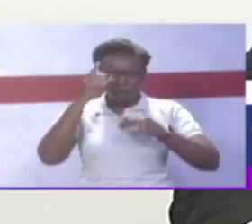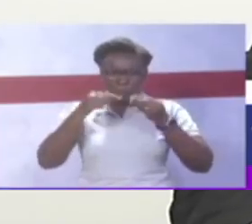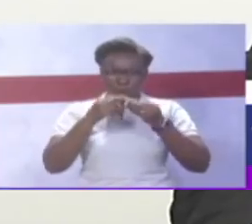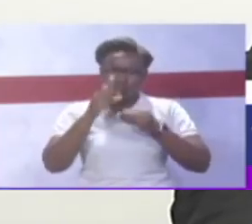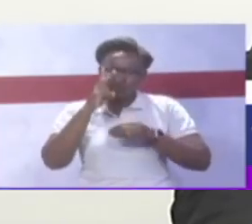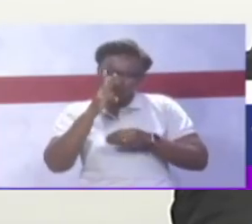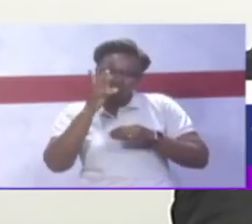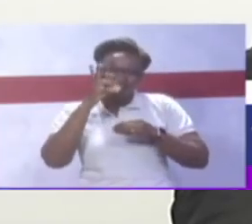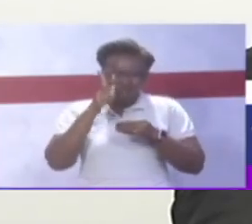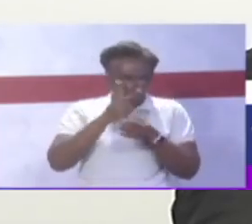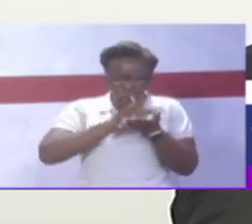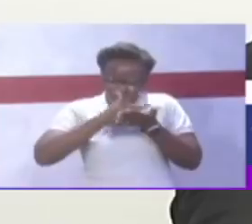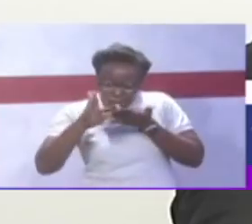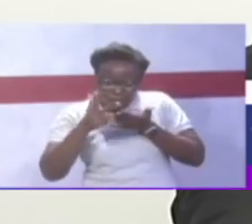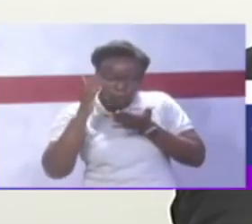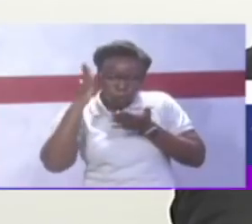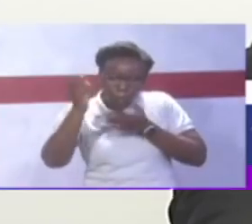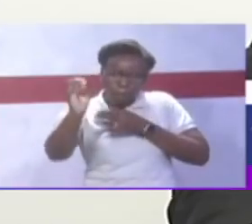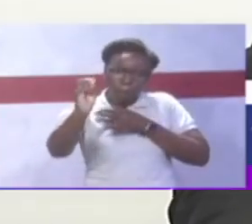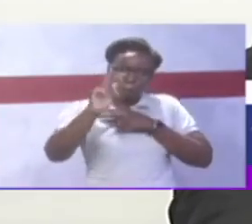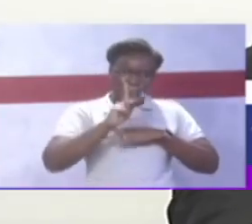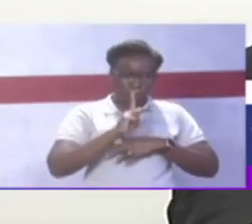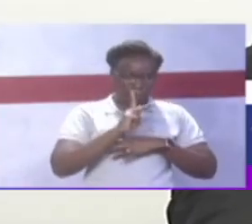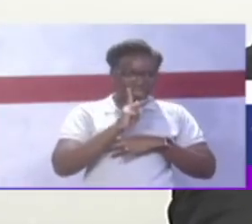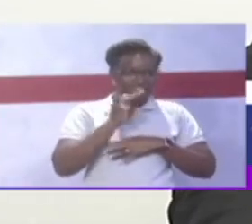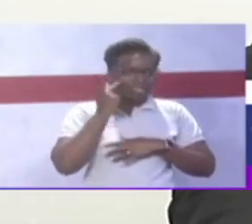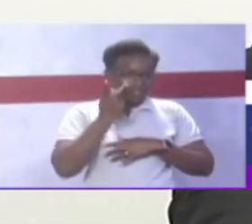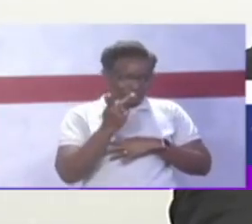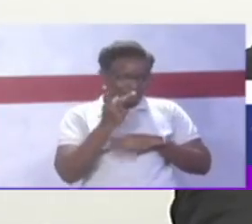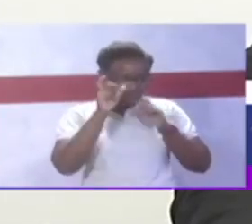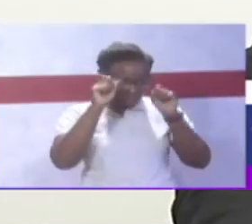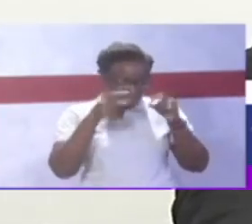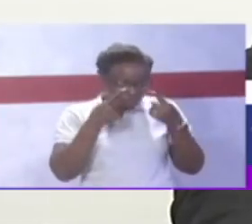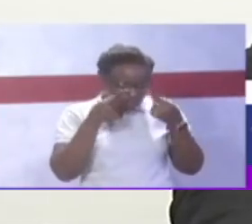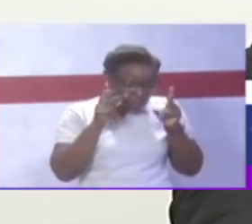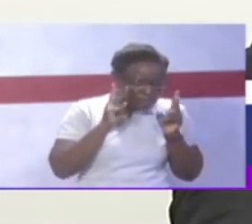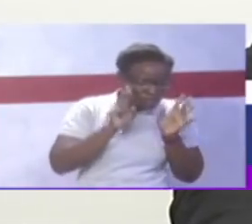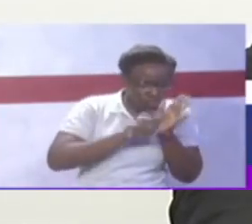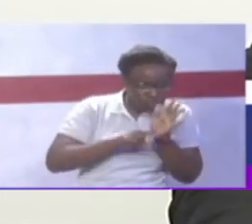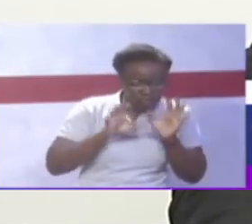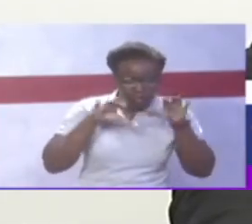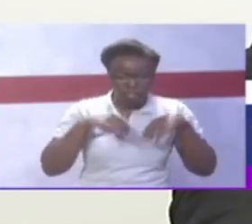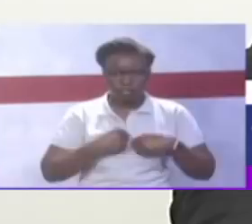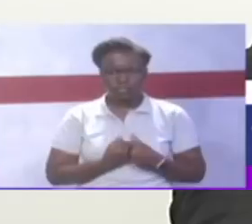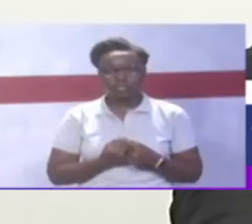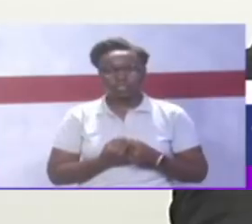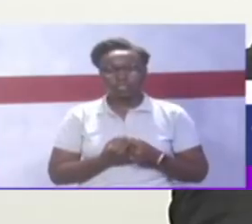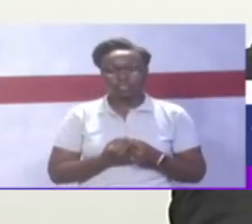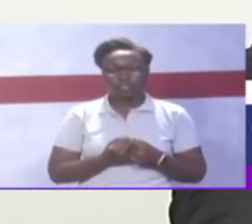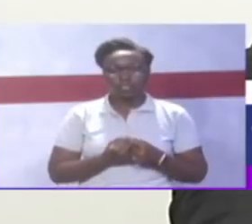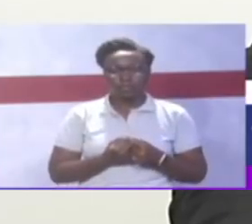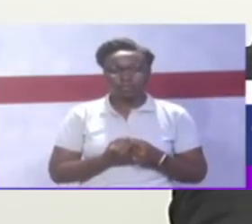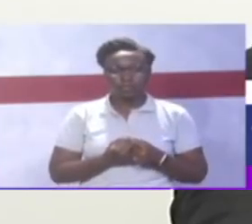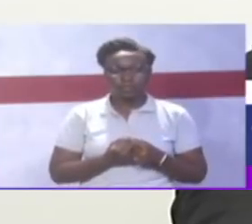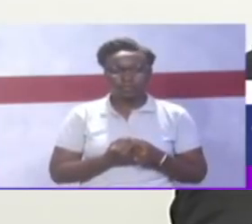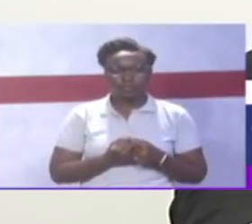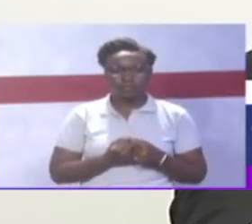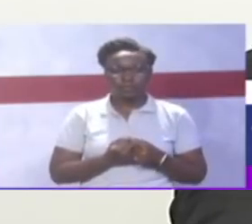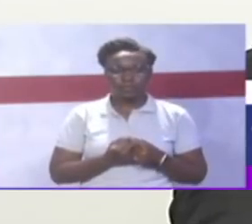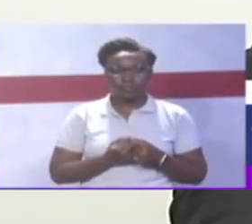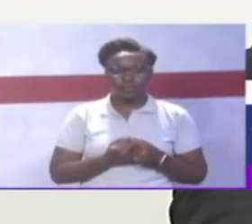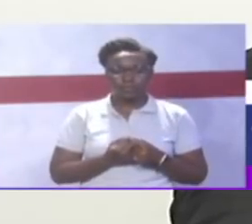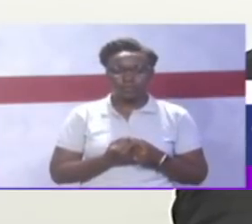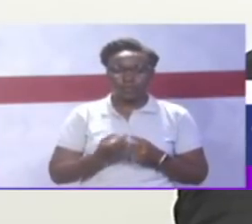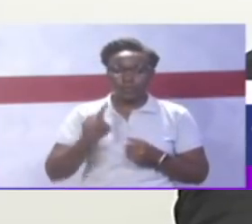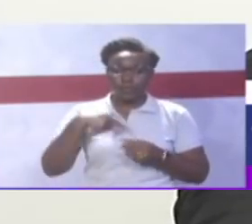Delta sample back to us. So out of the 5, there was 1 case that was basically a standalone sort of case where we are continuing